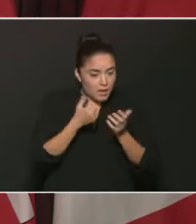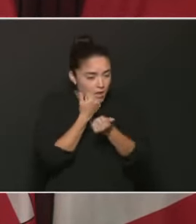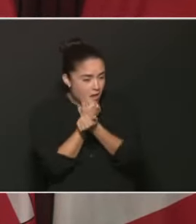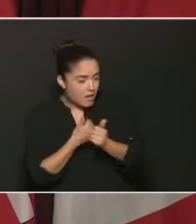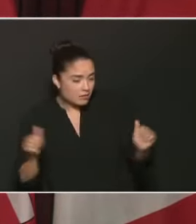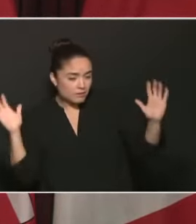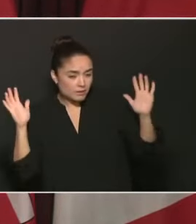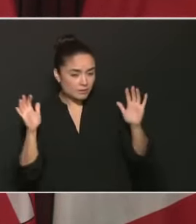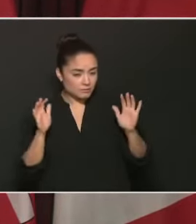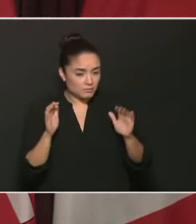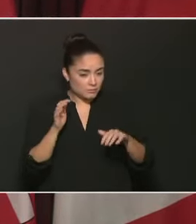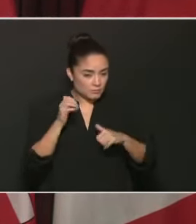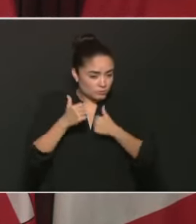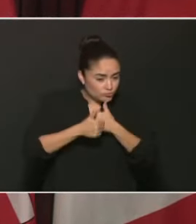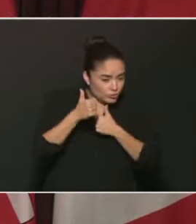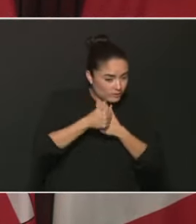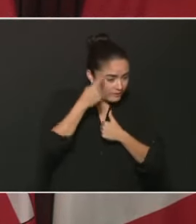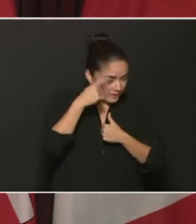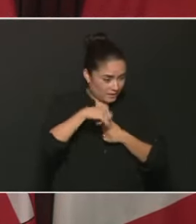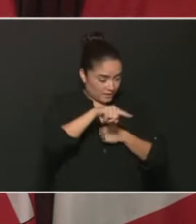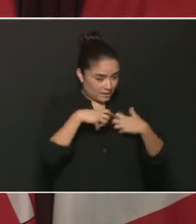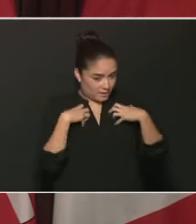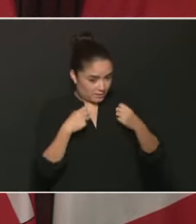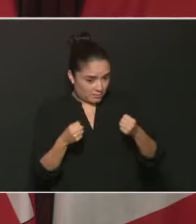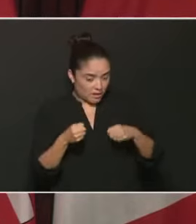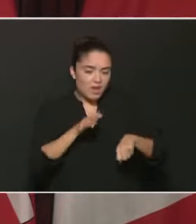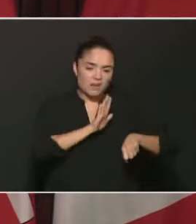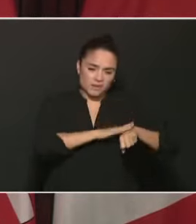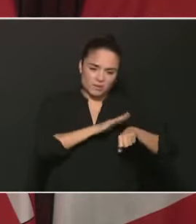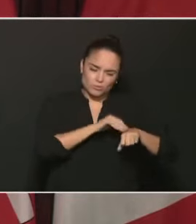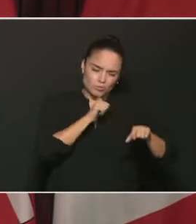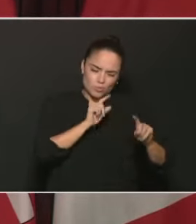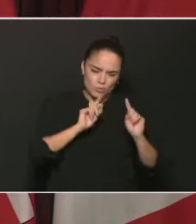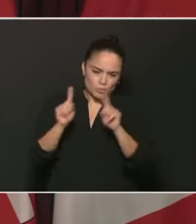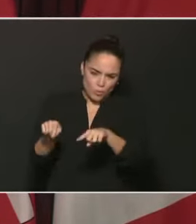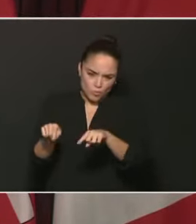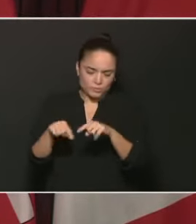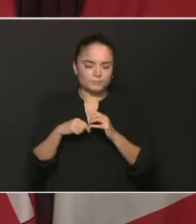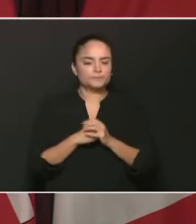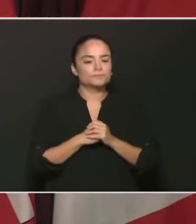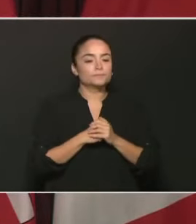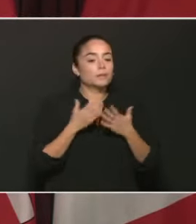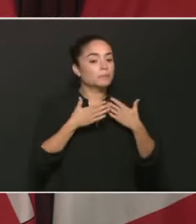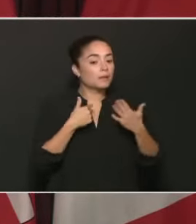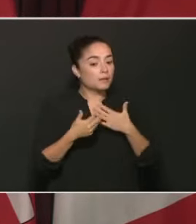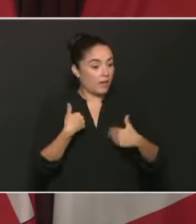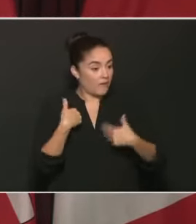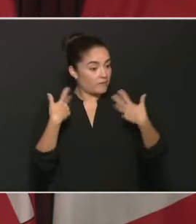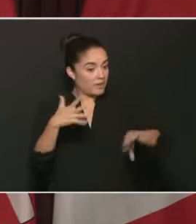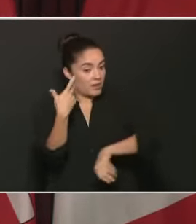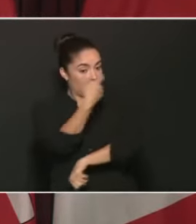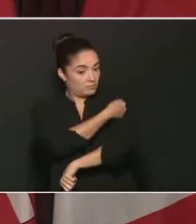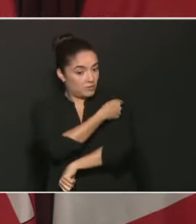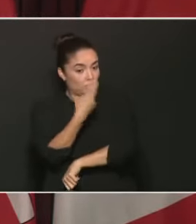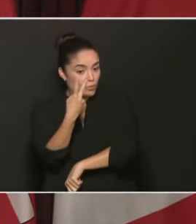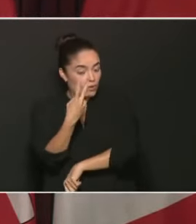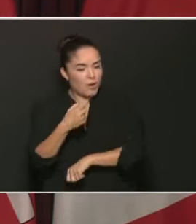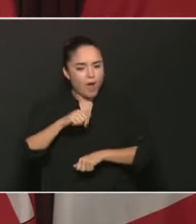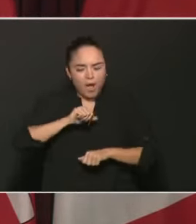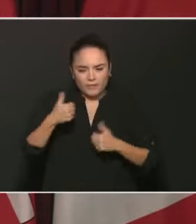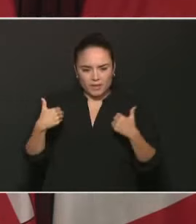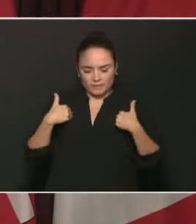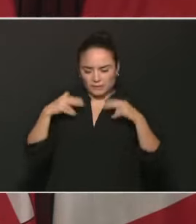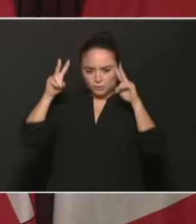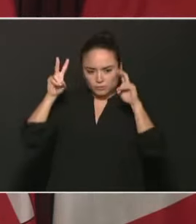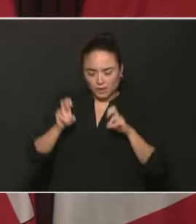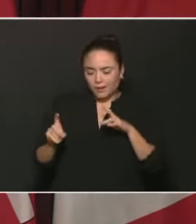going to a mass gathering at any point, even with 2-dose vaccinated. So please, when you go to these venues, there